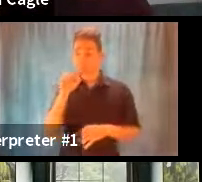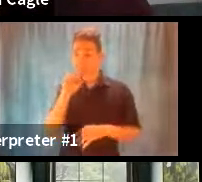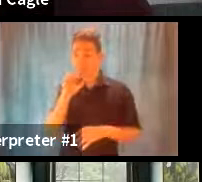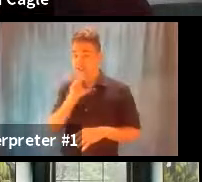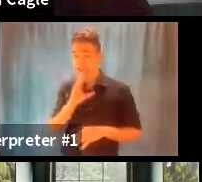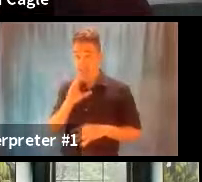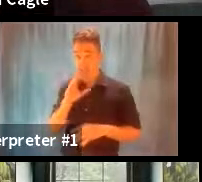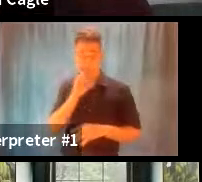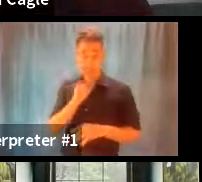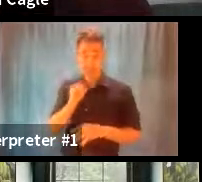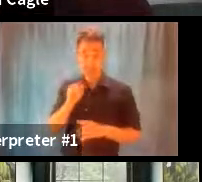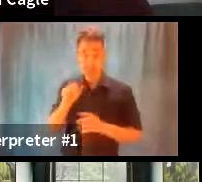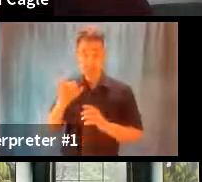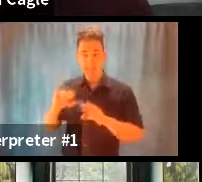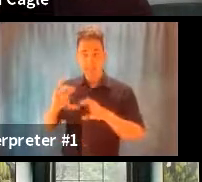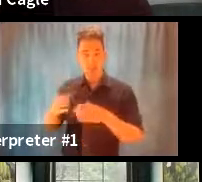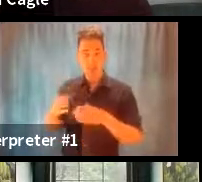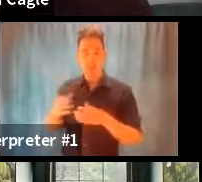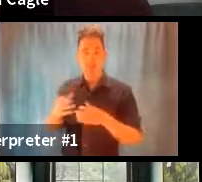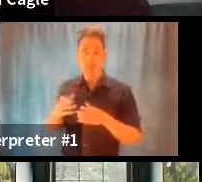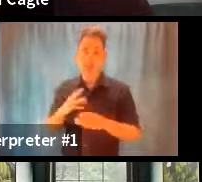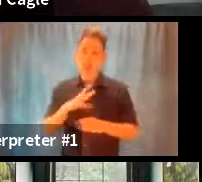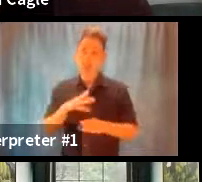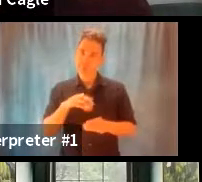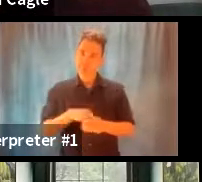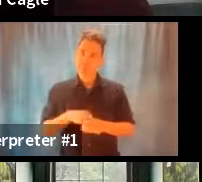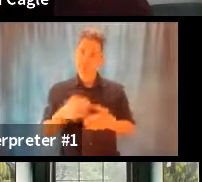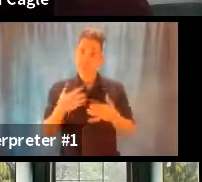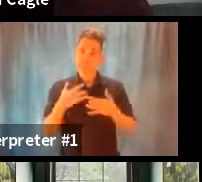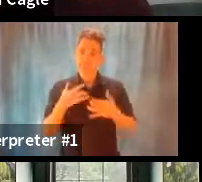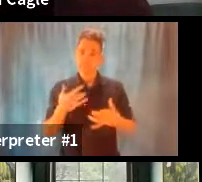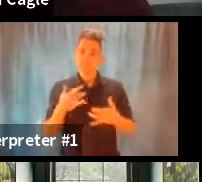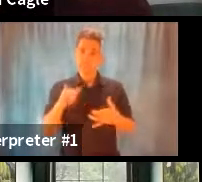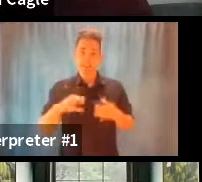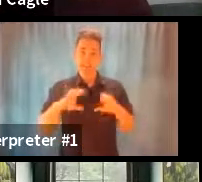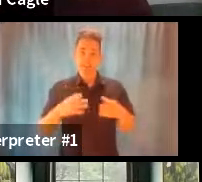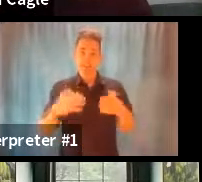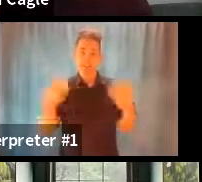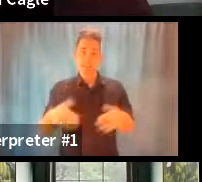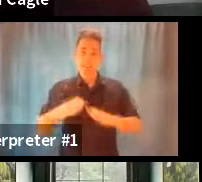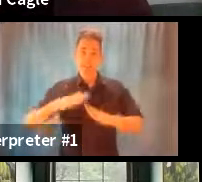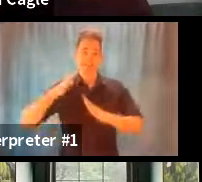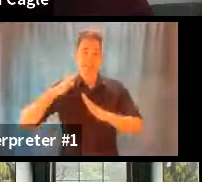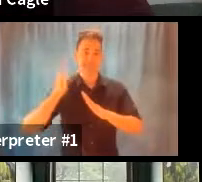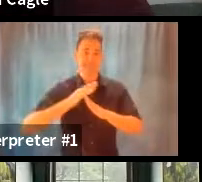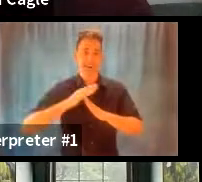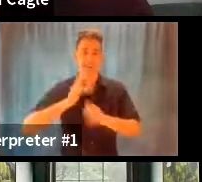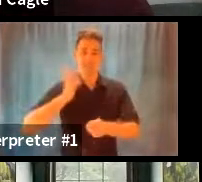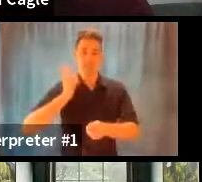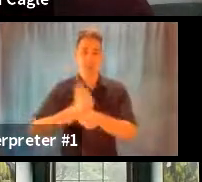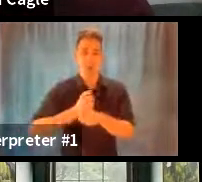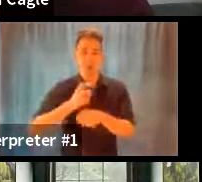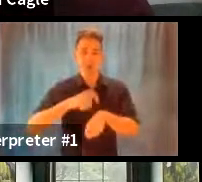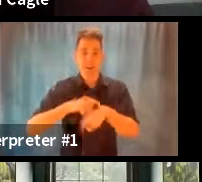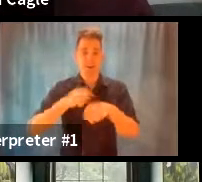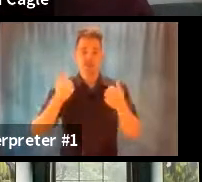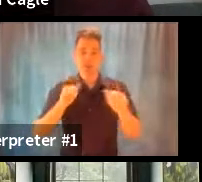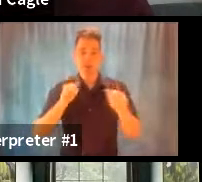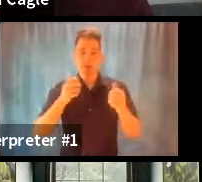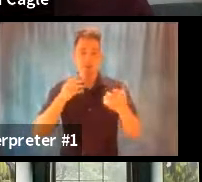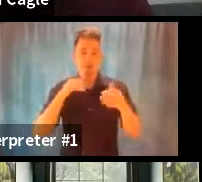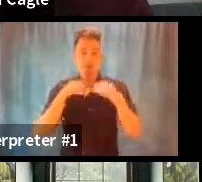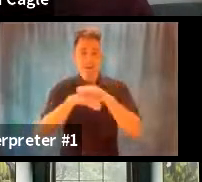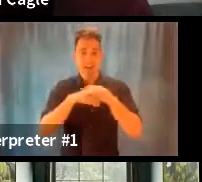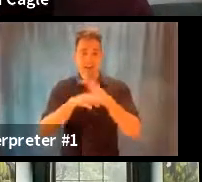And a lot of times the aging population has the hardest time to access services. You already have one